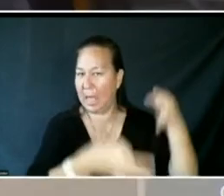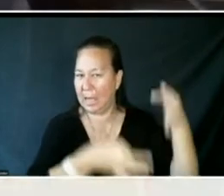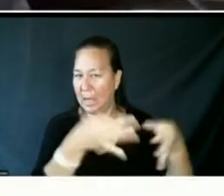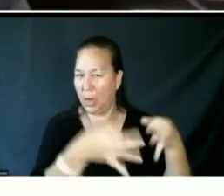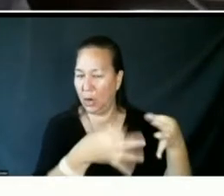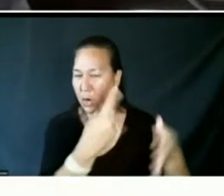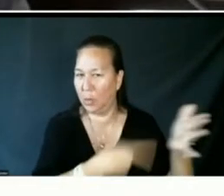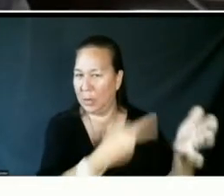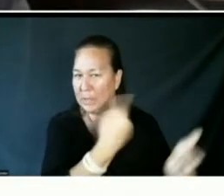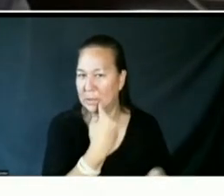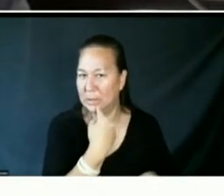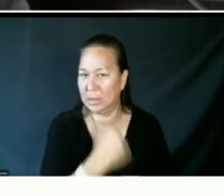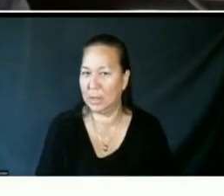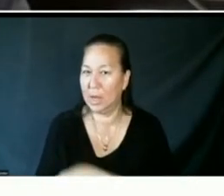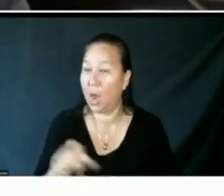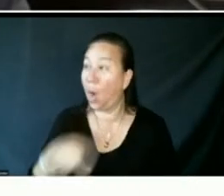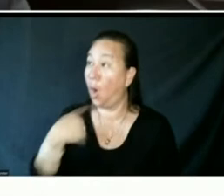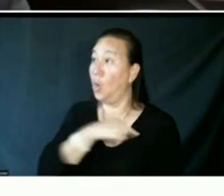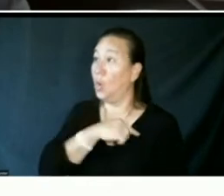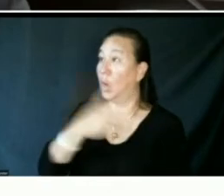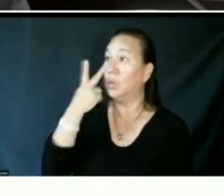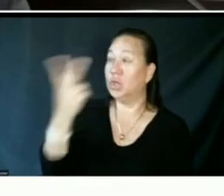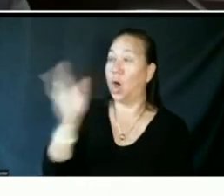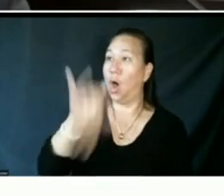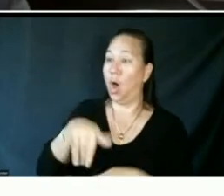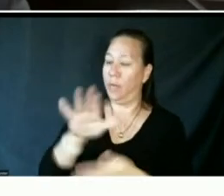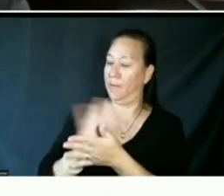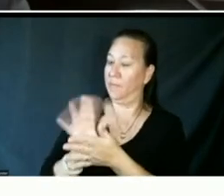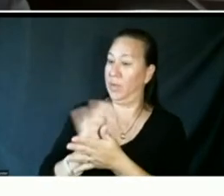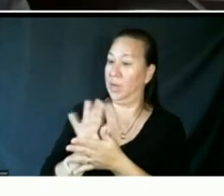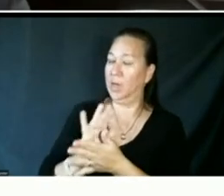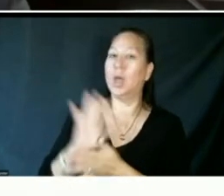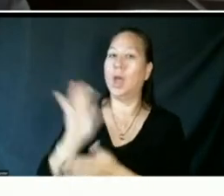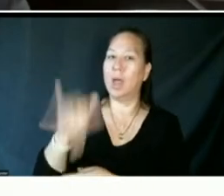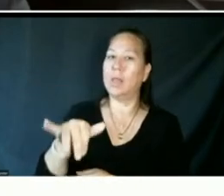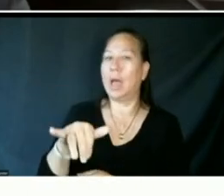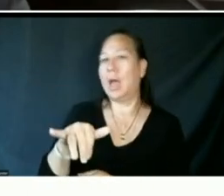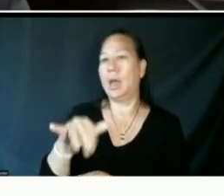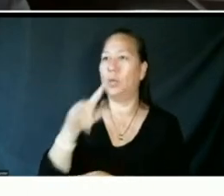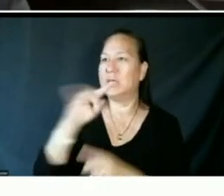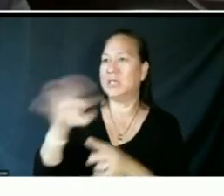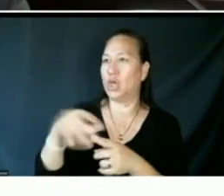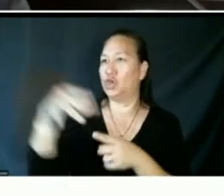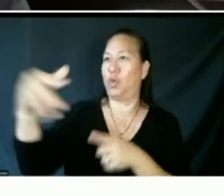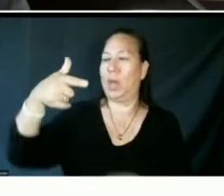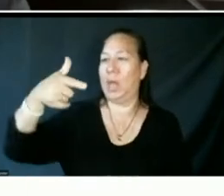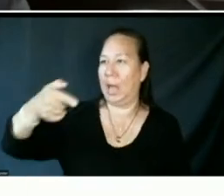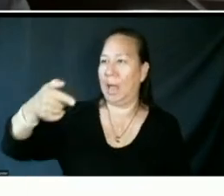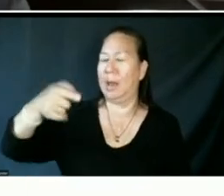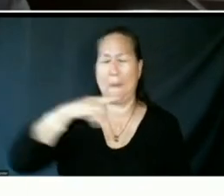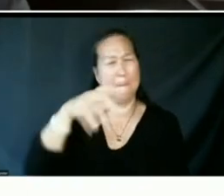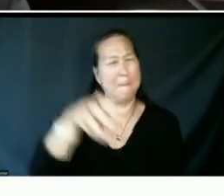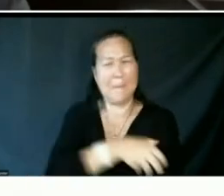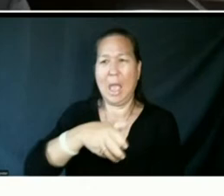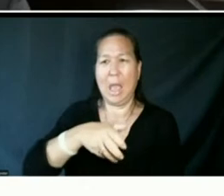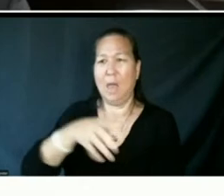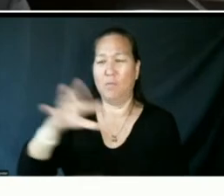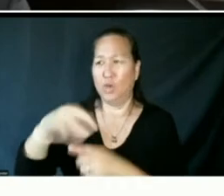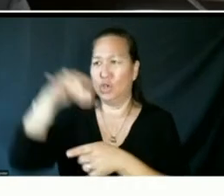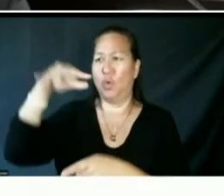And when you look at what you saw on the video, which to me was a smoking gun, powerful smoking gun, well,